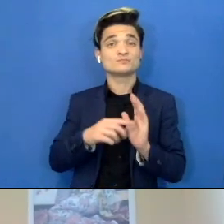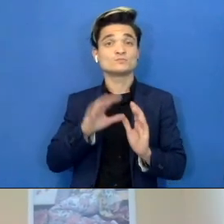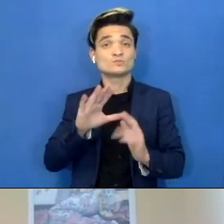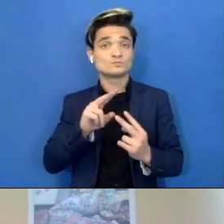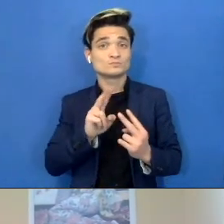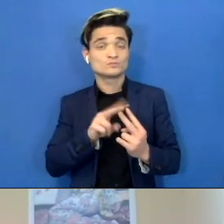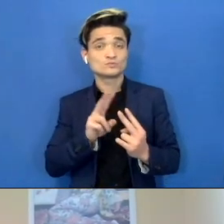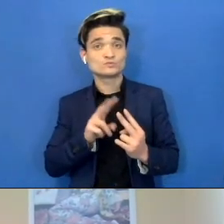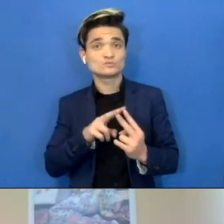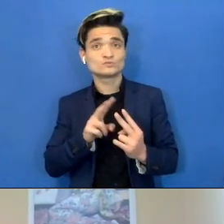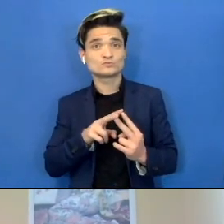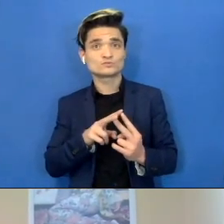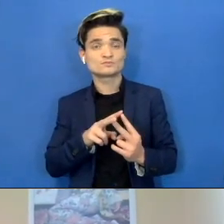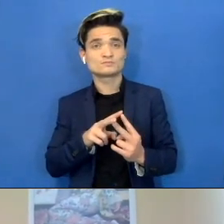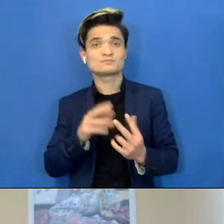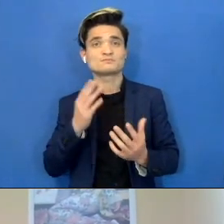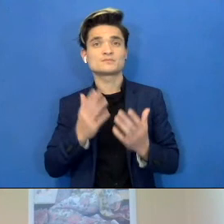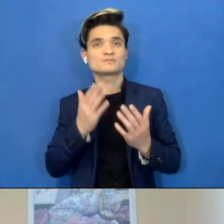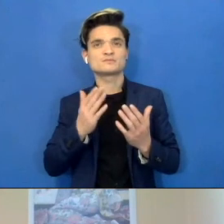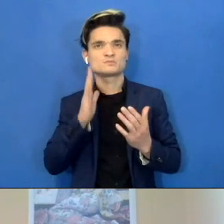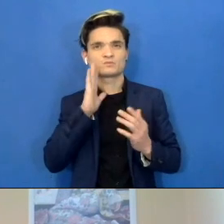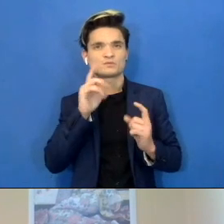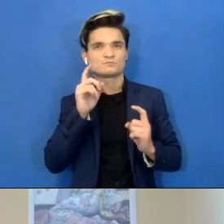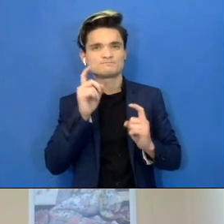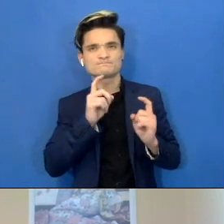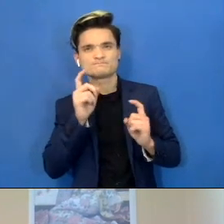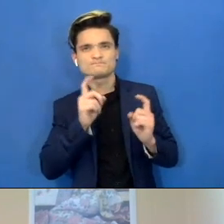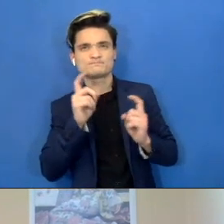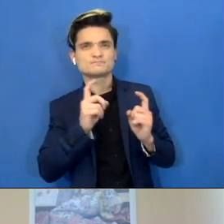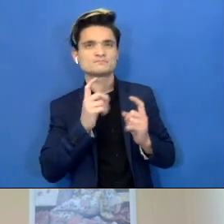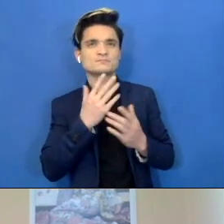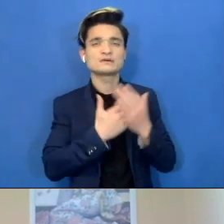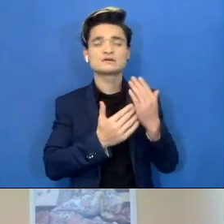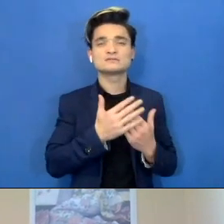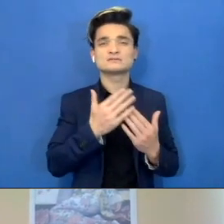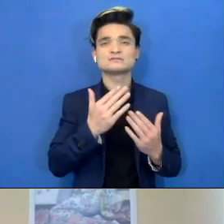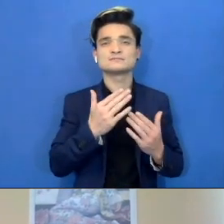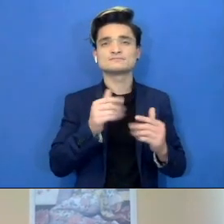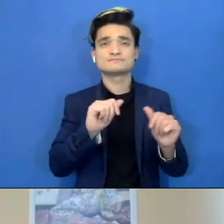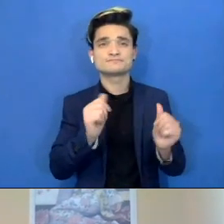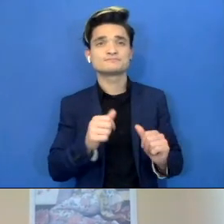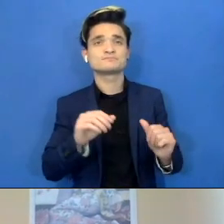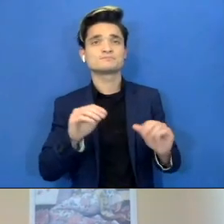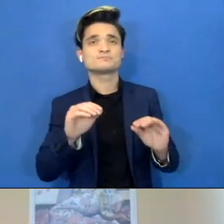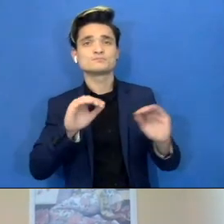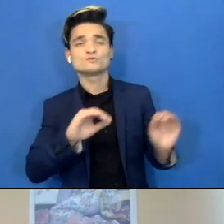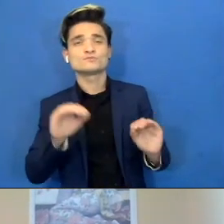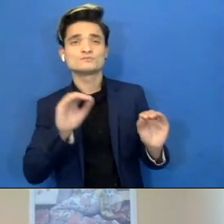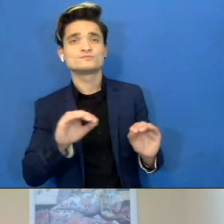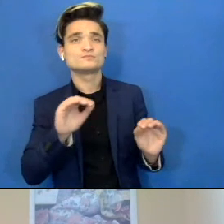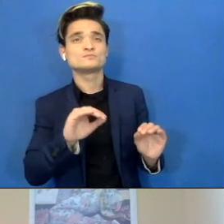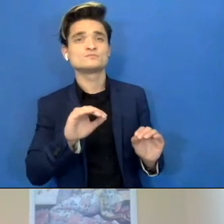that makes you uncomfortable arises, you just point the card, no explanation needed. Yes. Some people suggest safe words, for